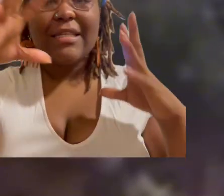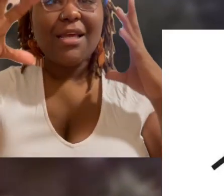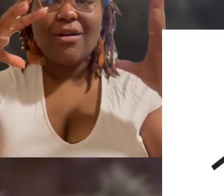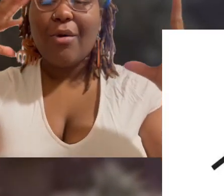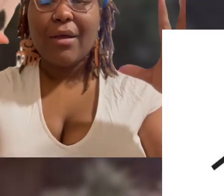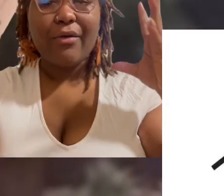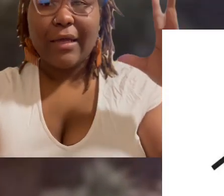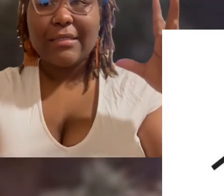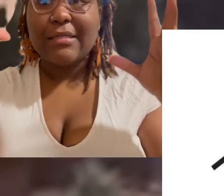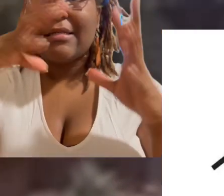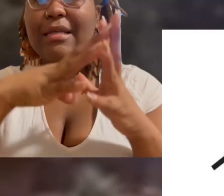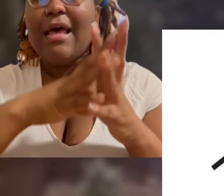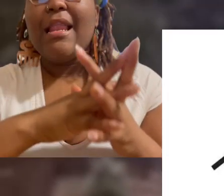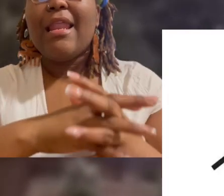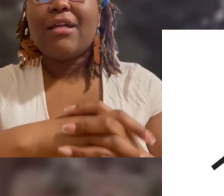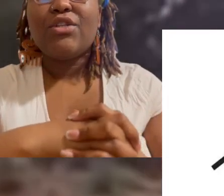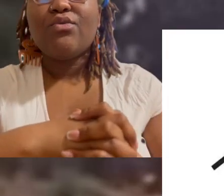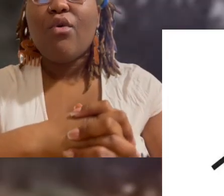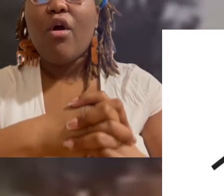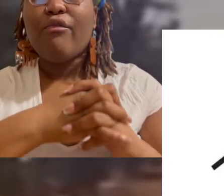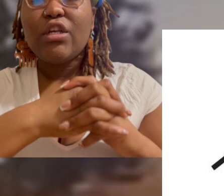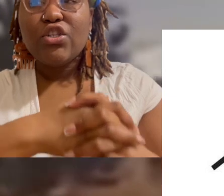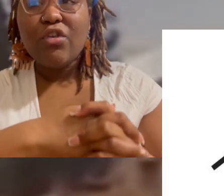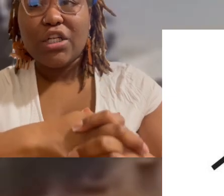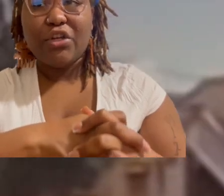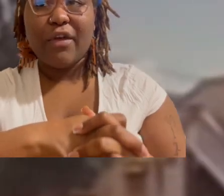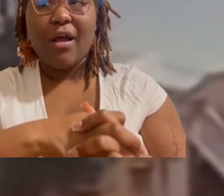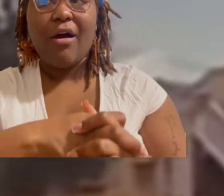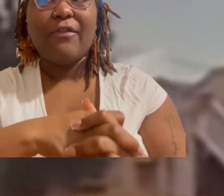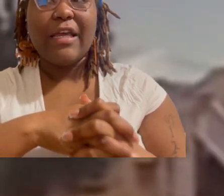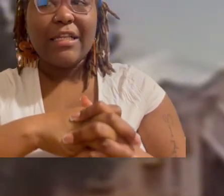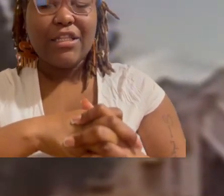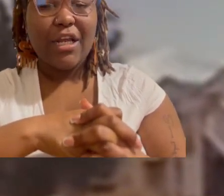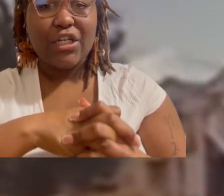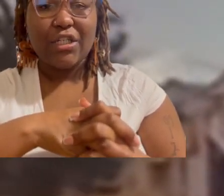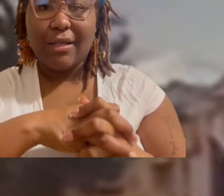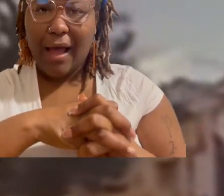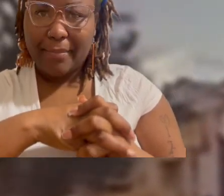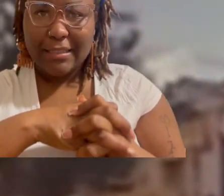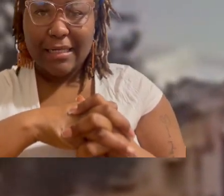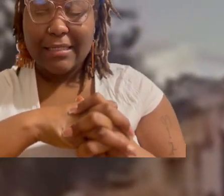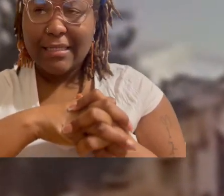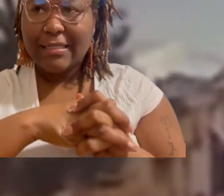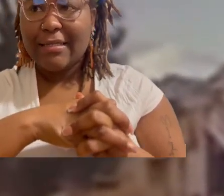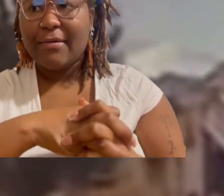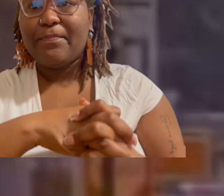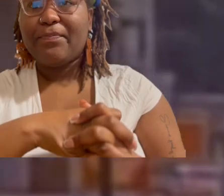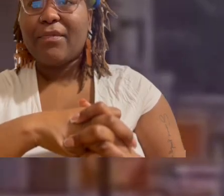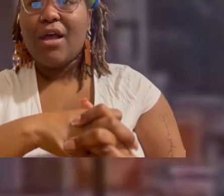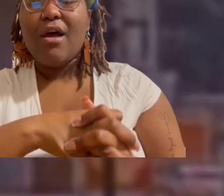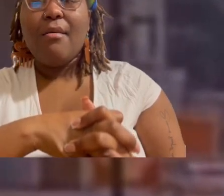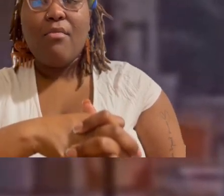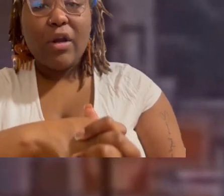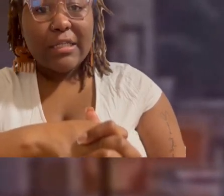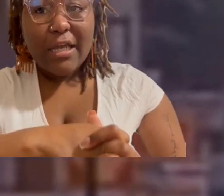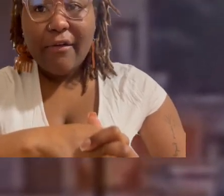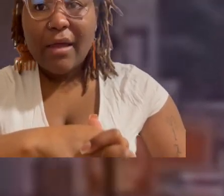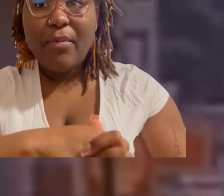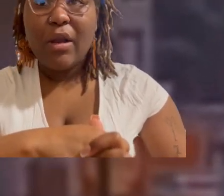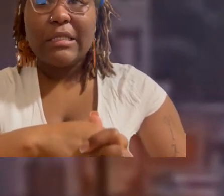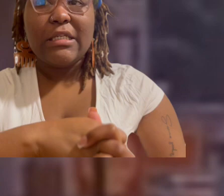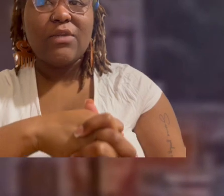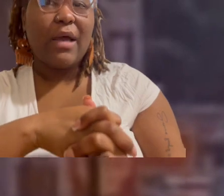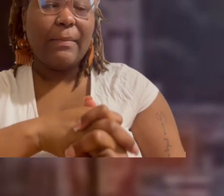All of this economic crisis led to a restructuring of the international capitalist system.